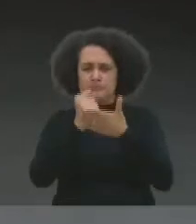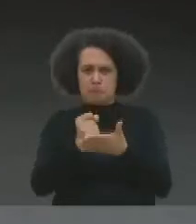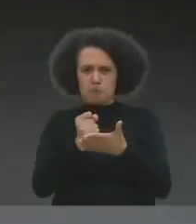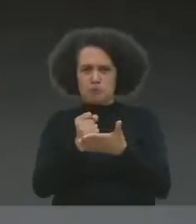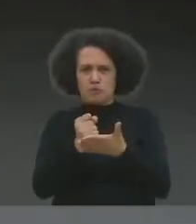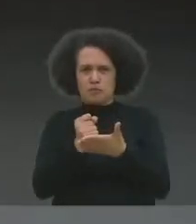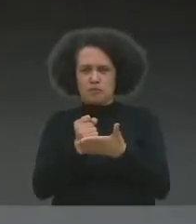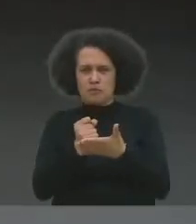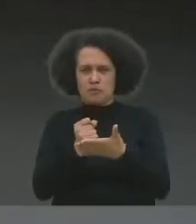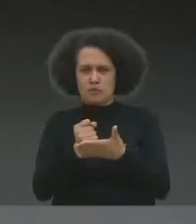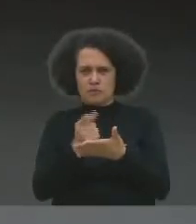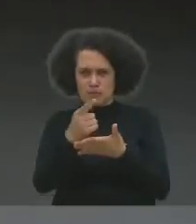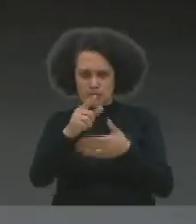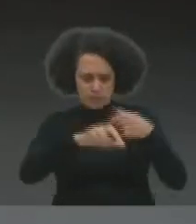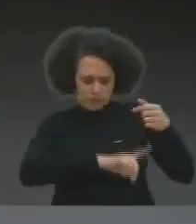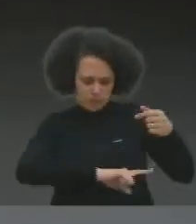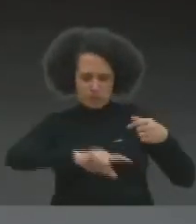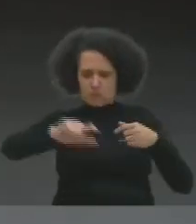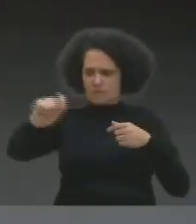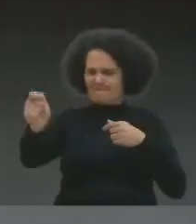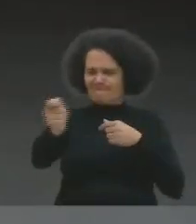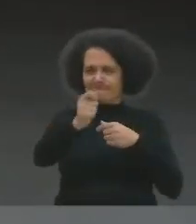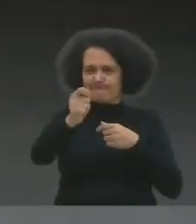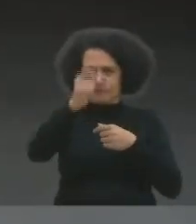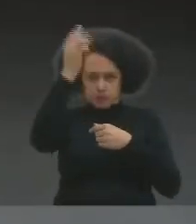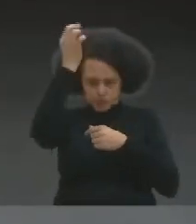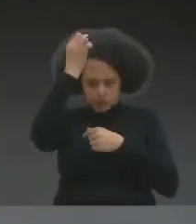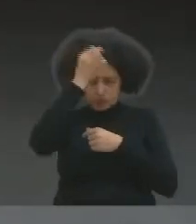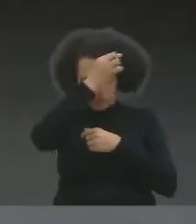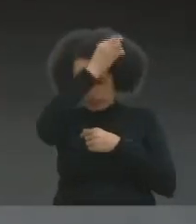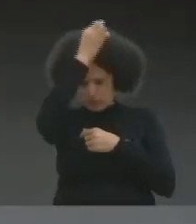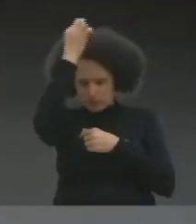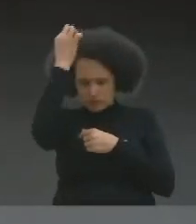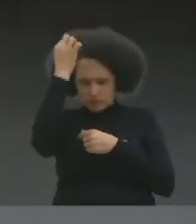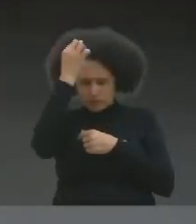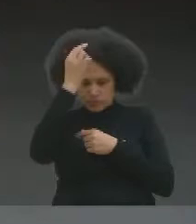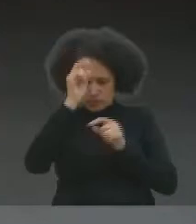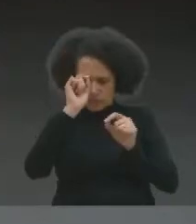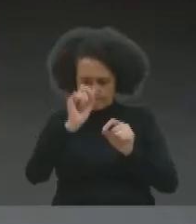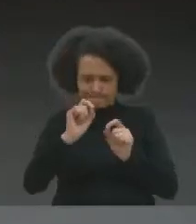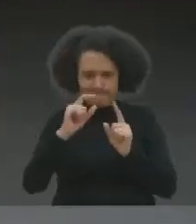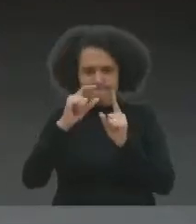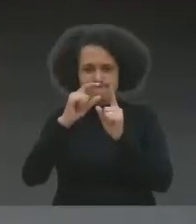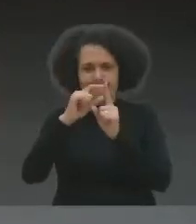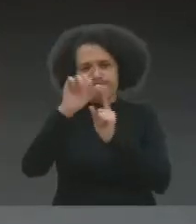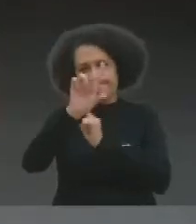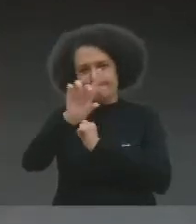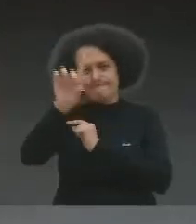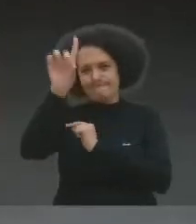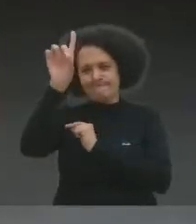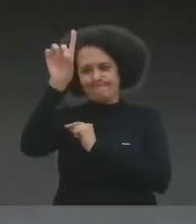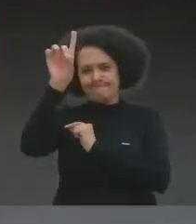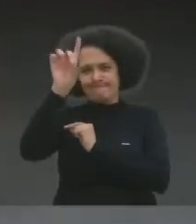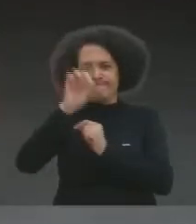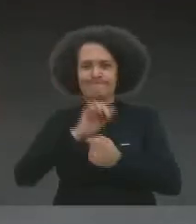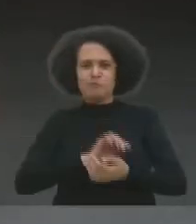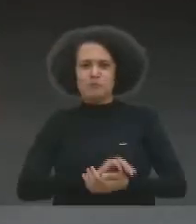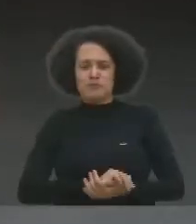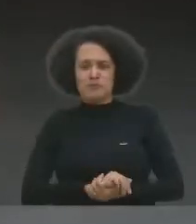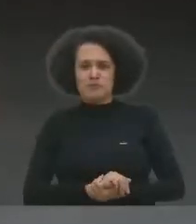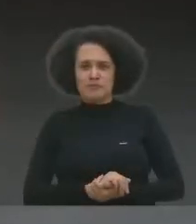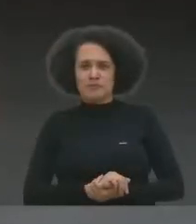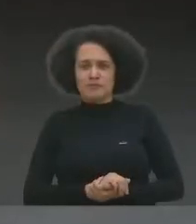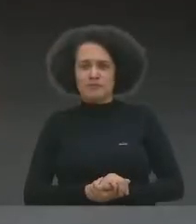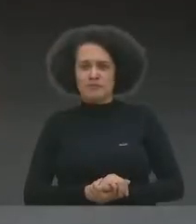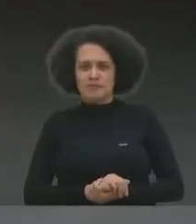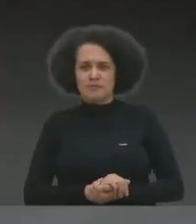E tomai a espada do Espírito. Which is the word of God. Que é a palavra de Deus. Sometimes I think we hear about